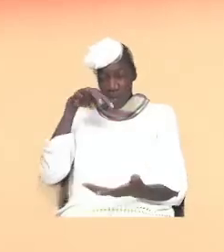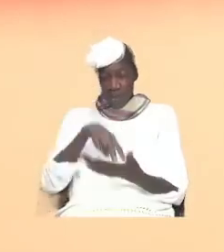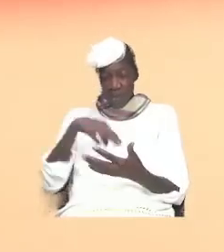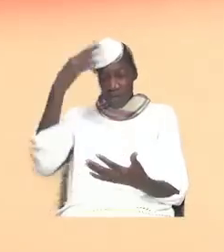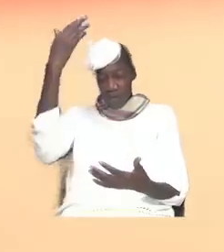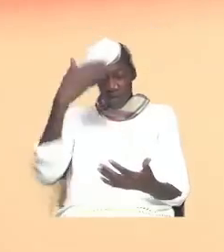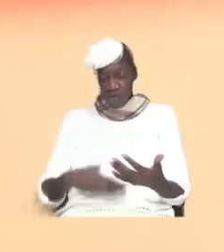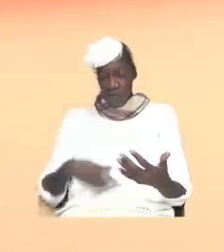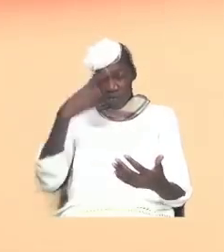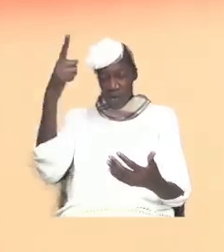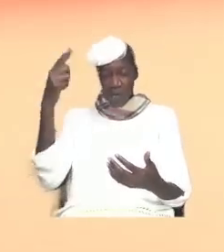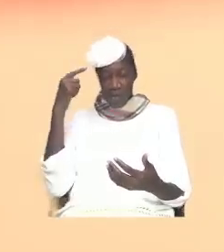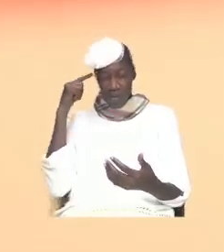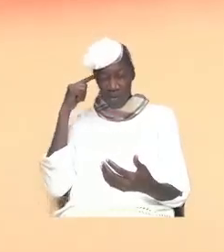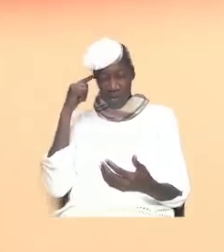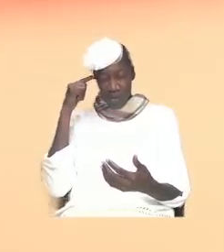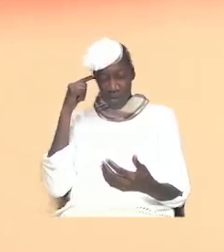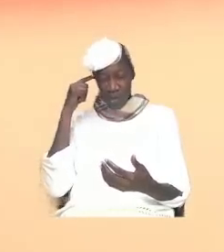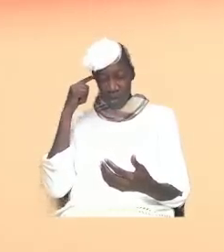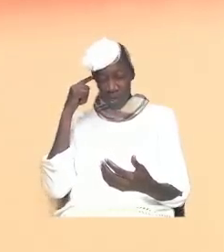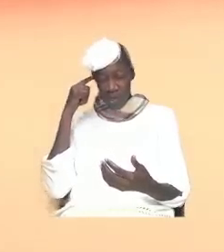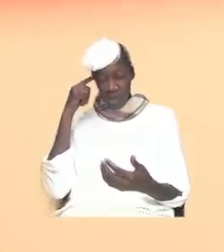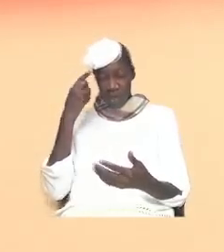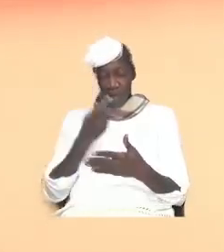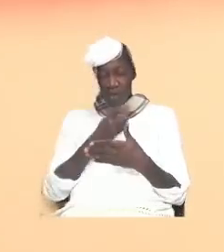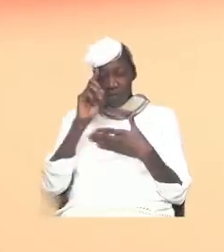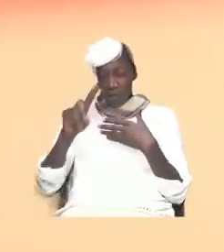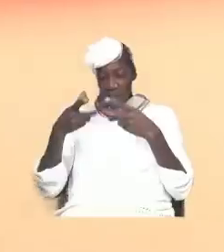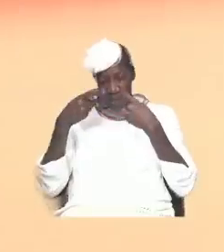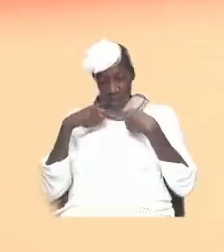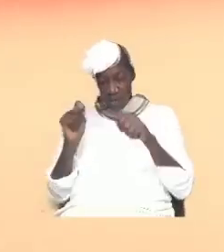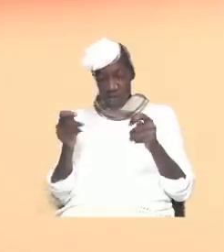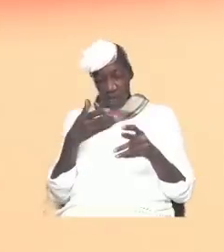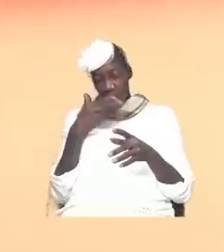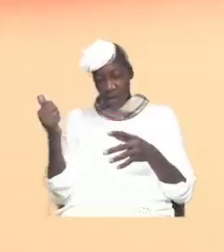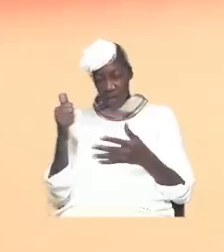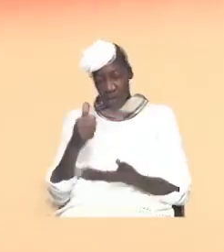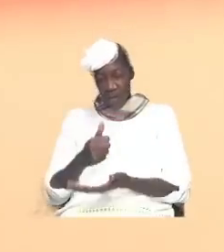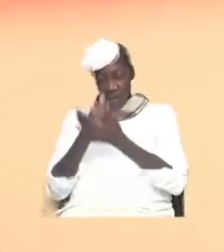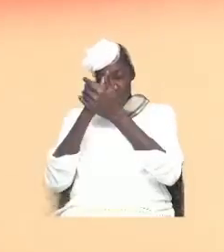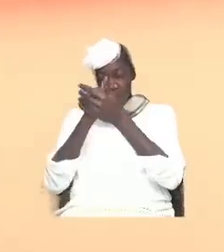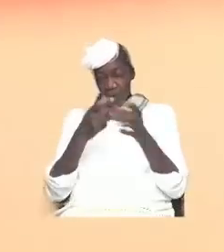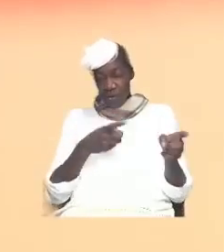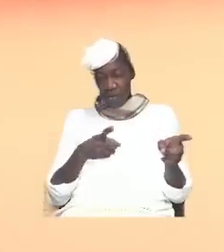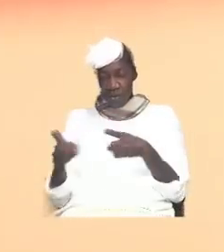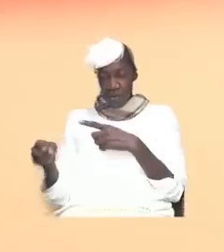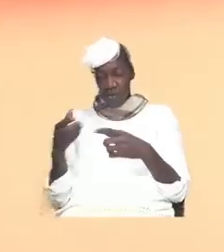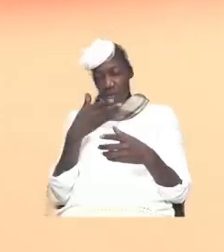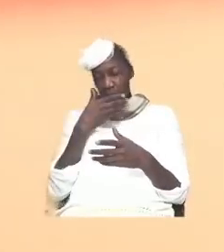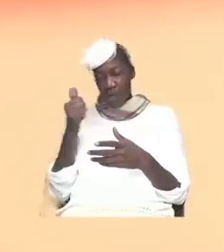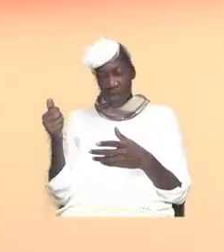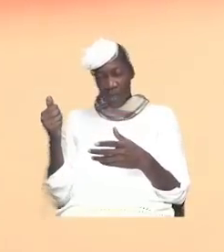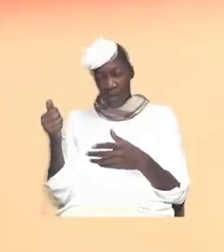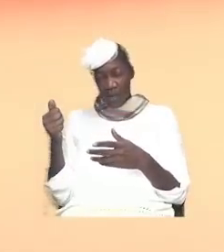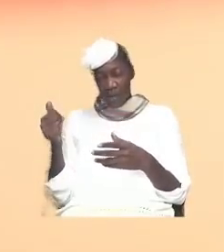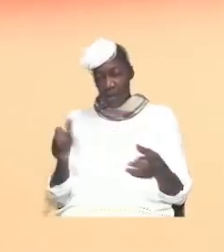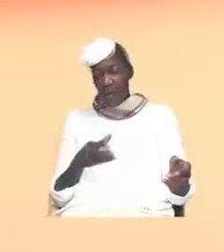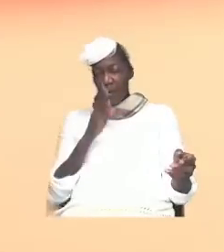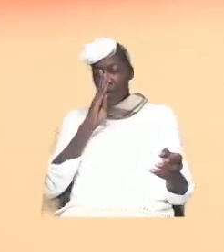you, knowing that we did and tried our best. Help us to do our best. Help us to be